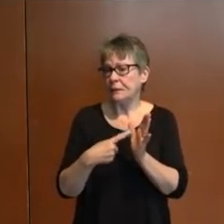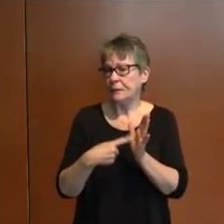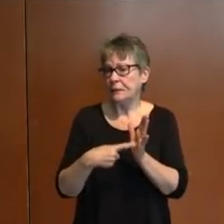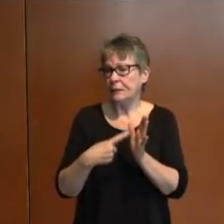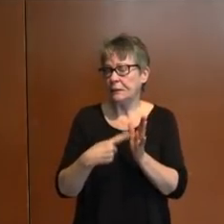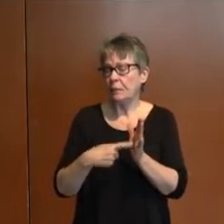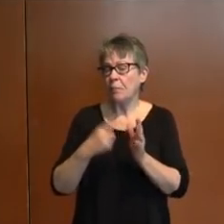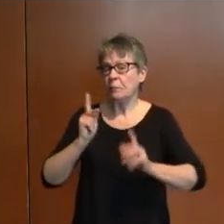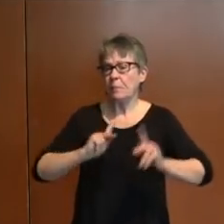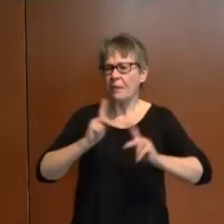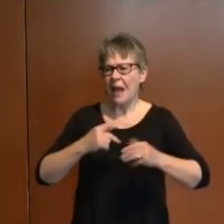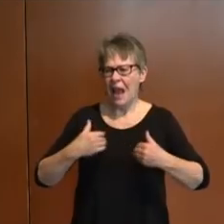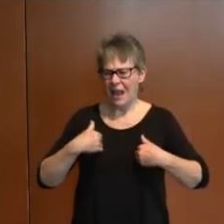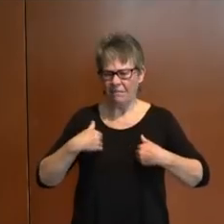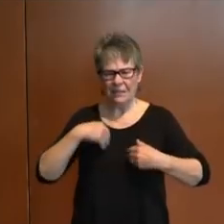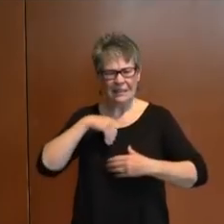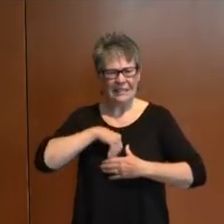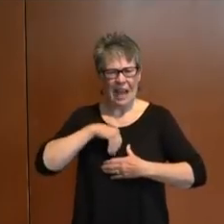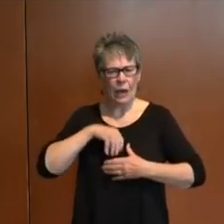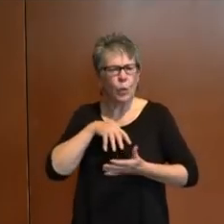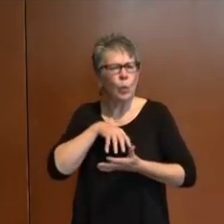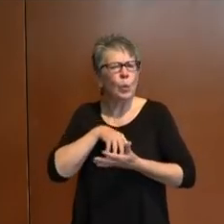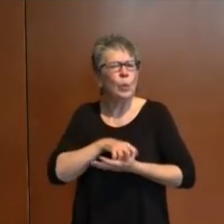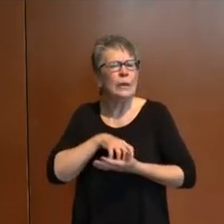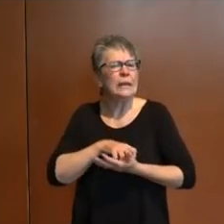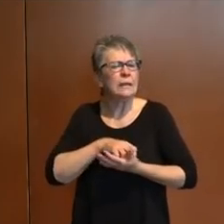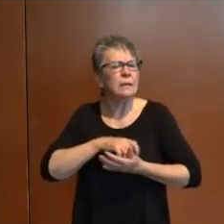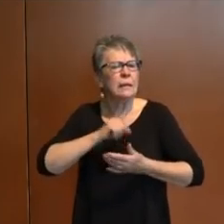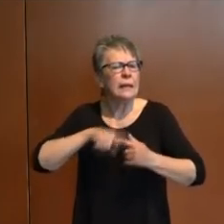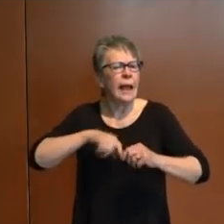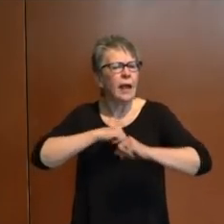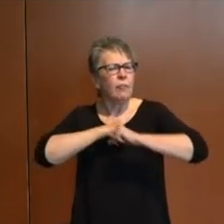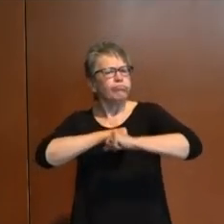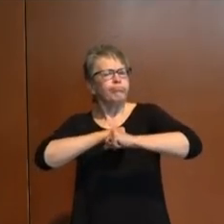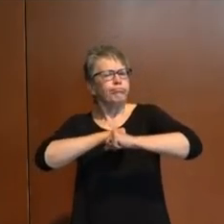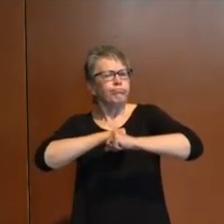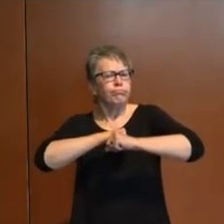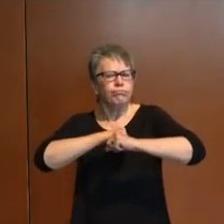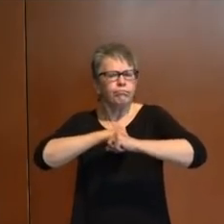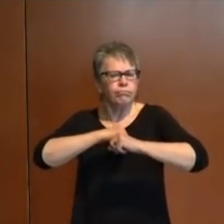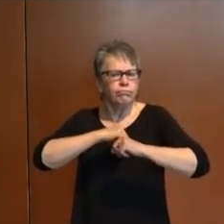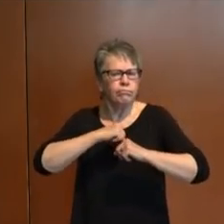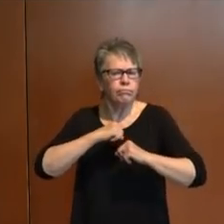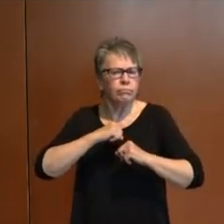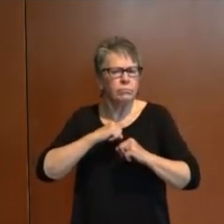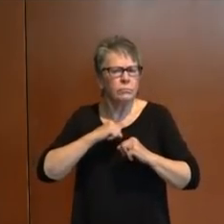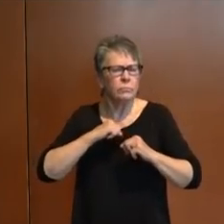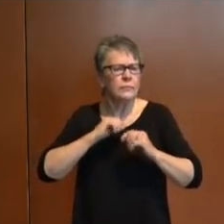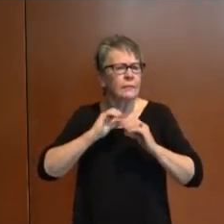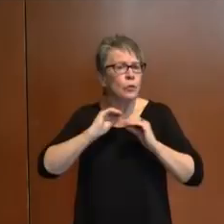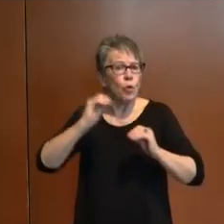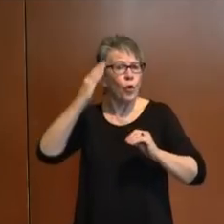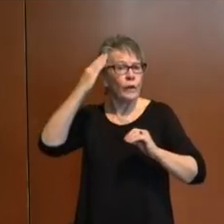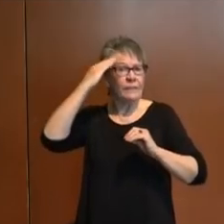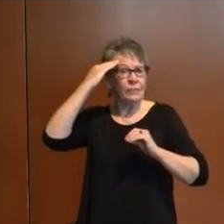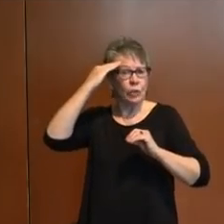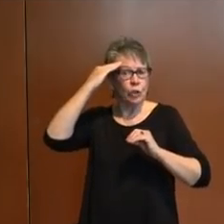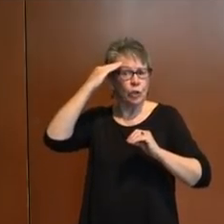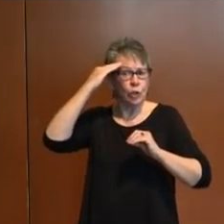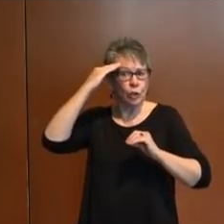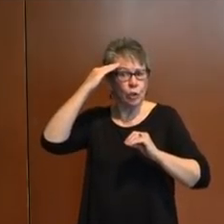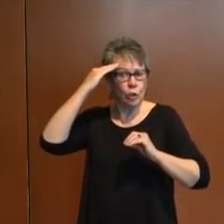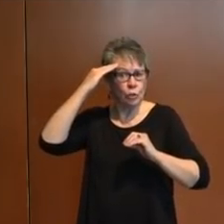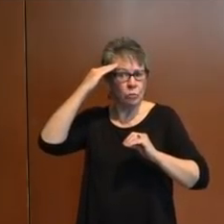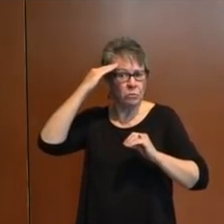a fever, so it gets back to making sure that, if there are concerns and there's a need for testing, contact your healthcare